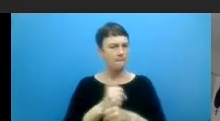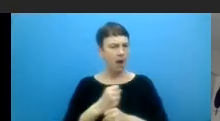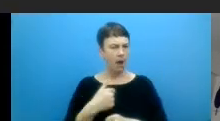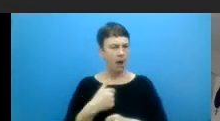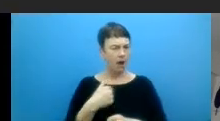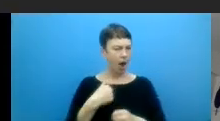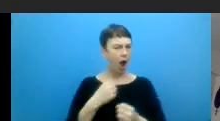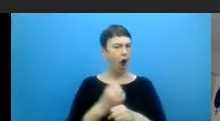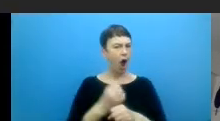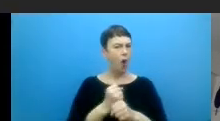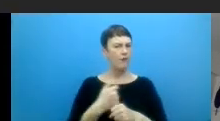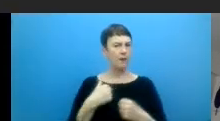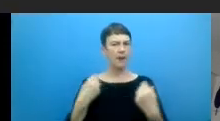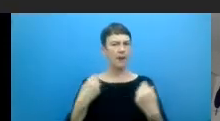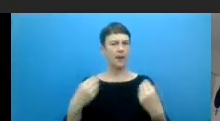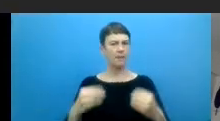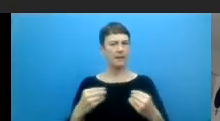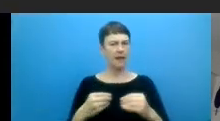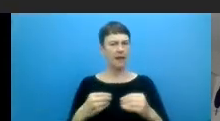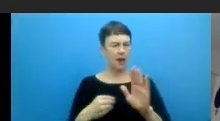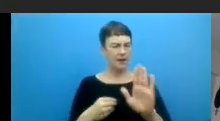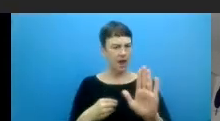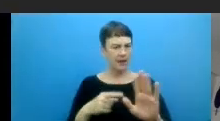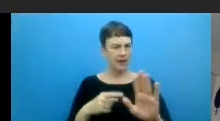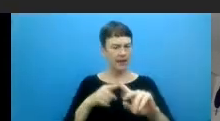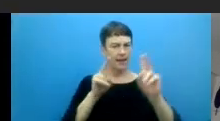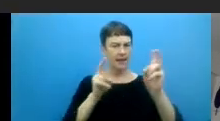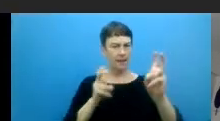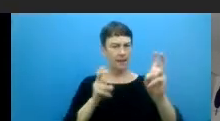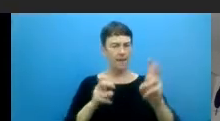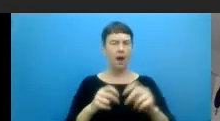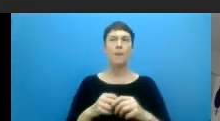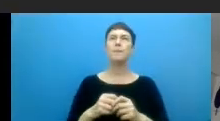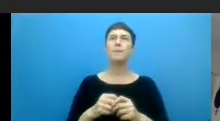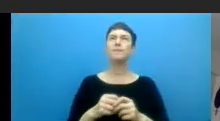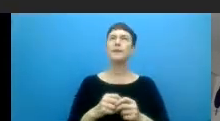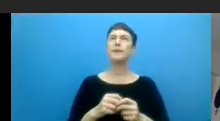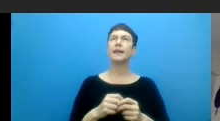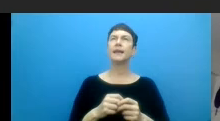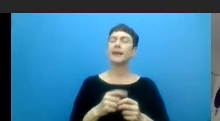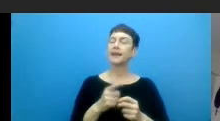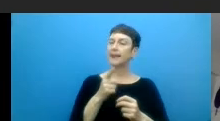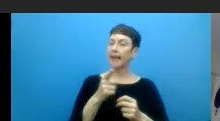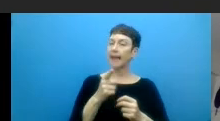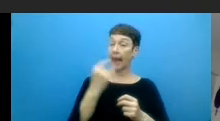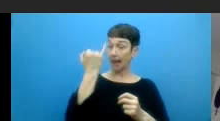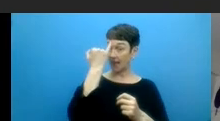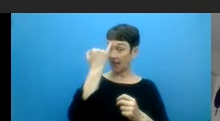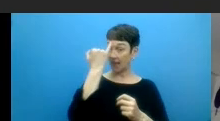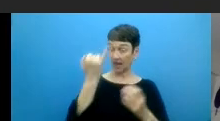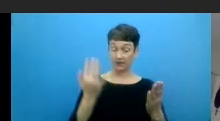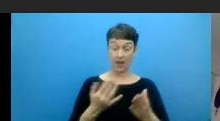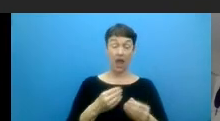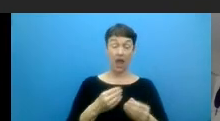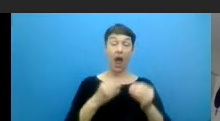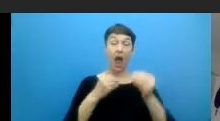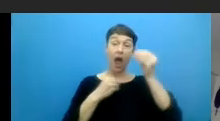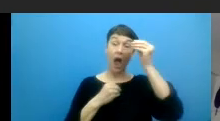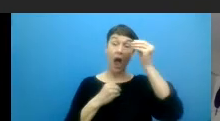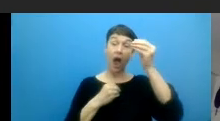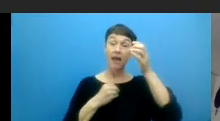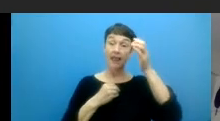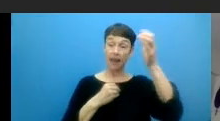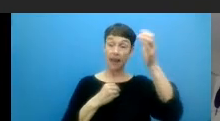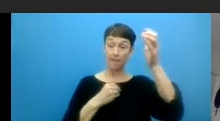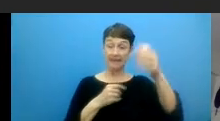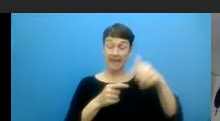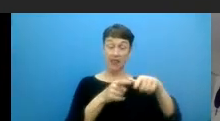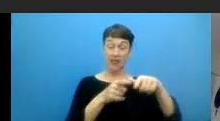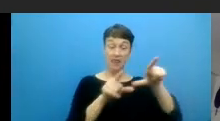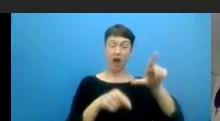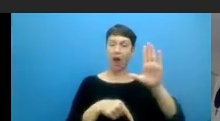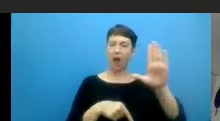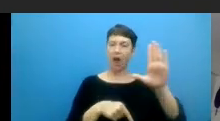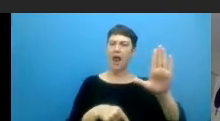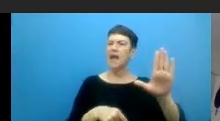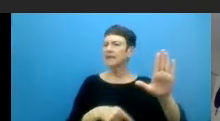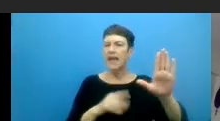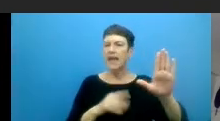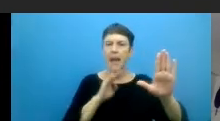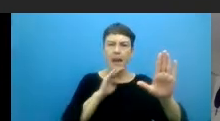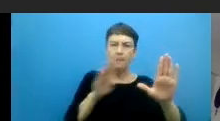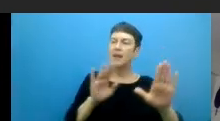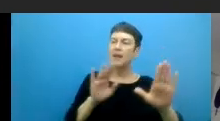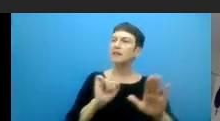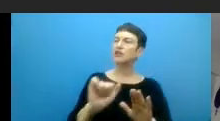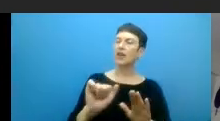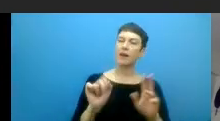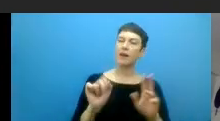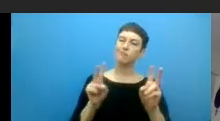And it's basically around this idea that academic language is nobody's home language, and I'm not entirely sure who said